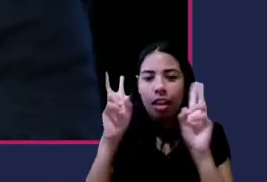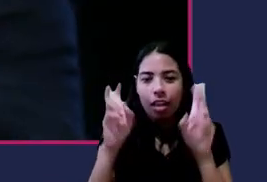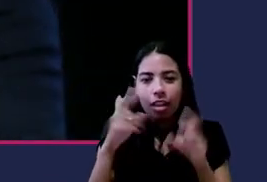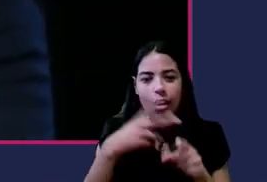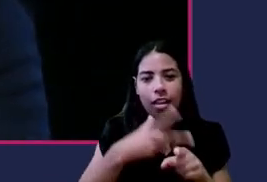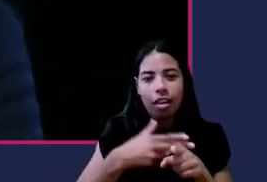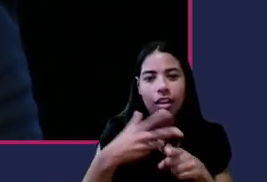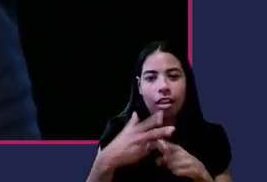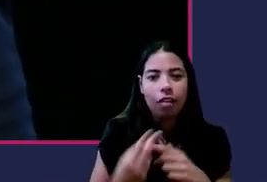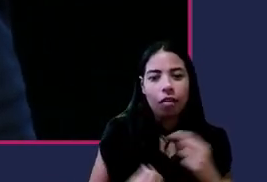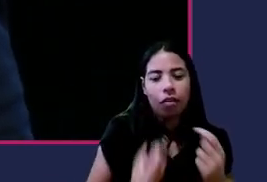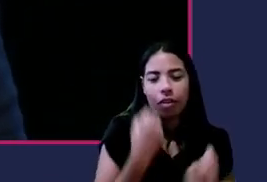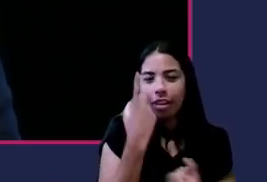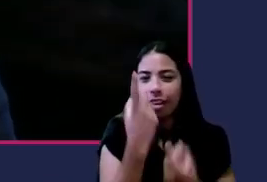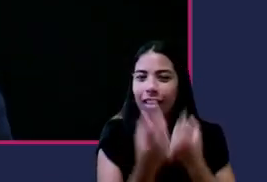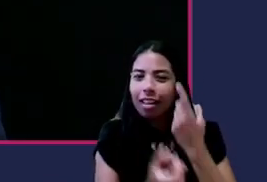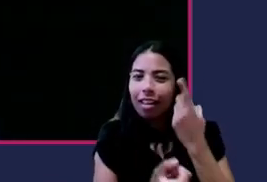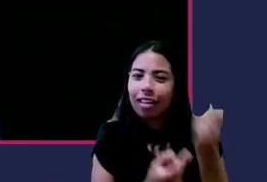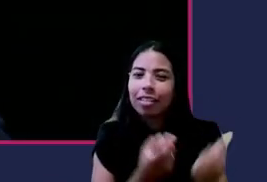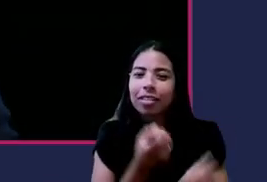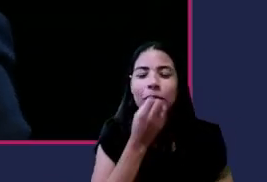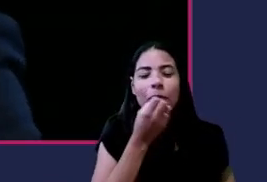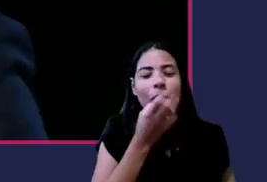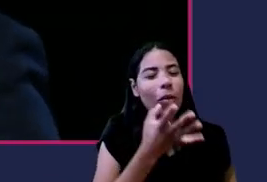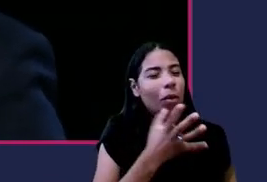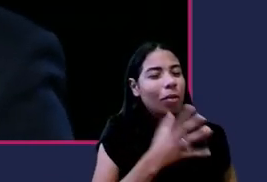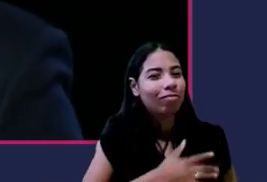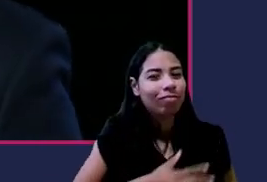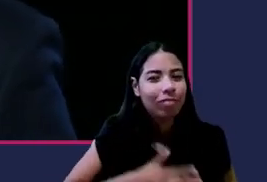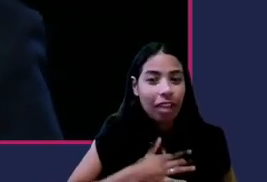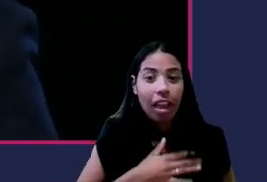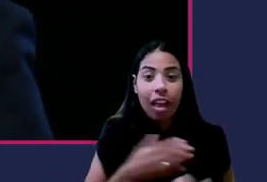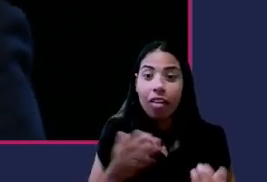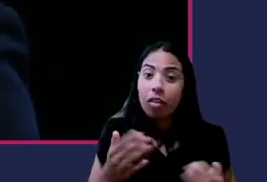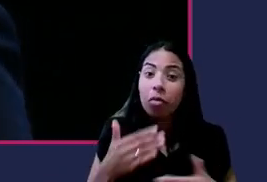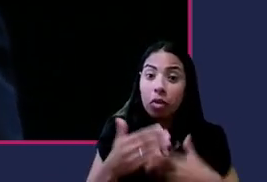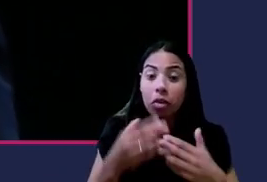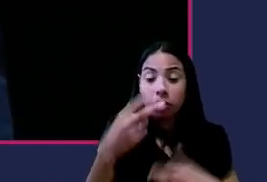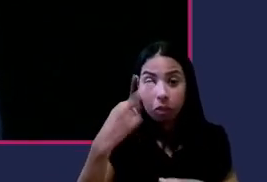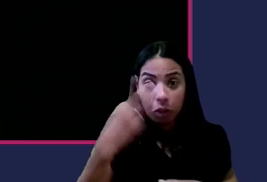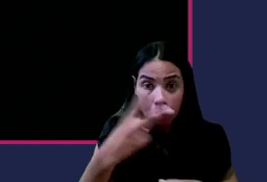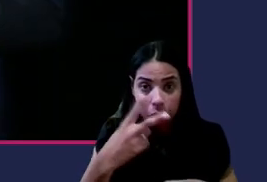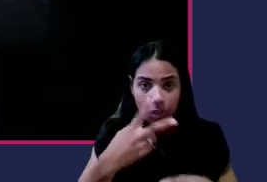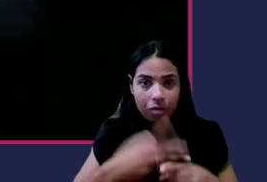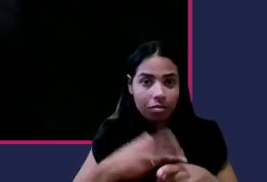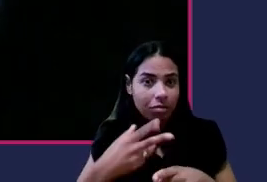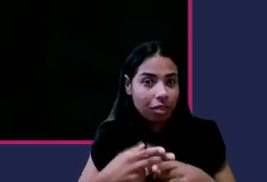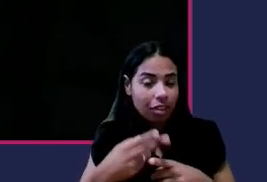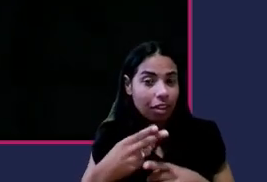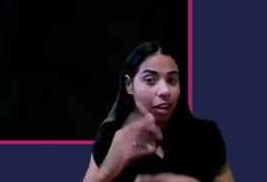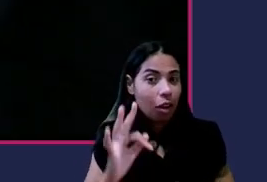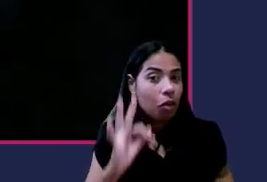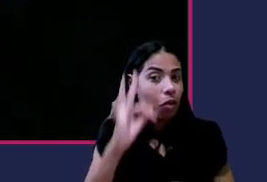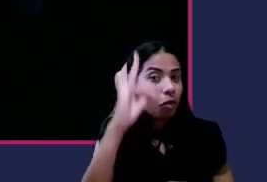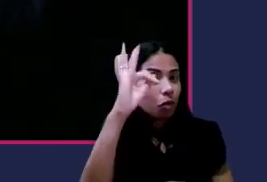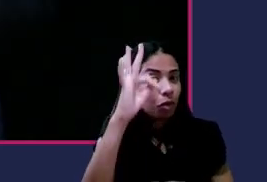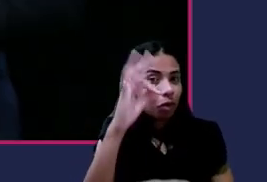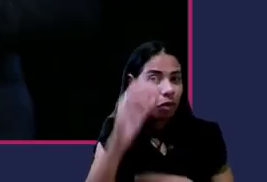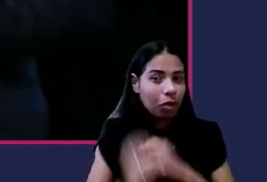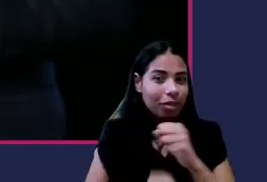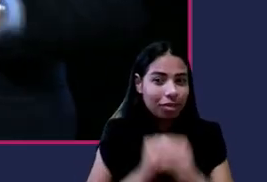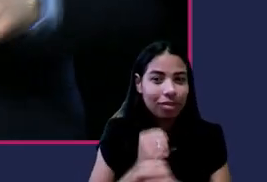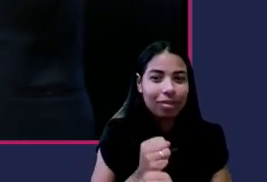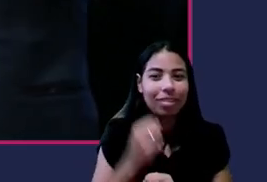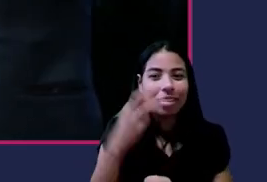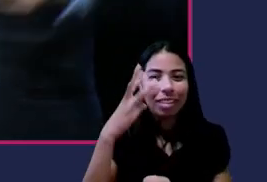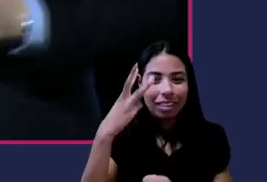because thanks to them, that's a reality. And we're starting to launch the third season